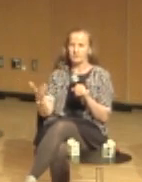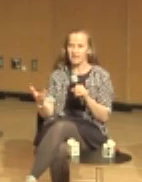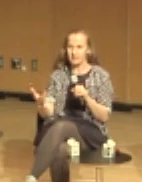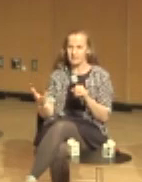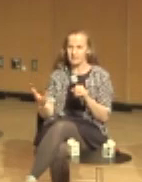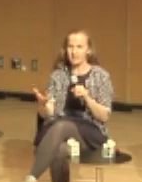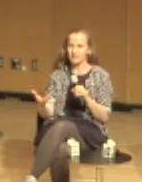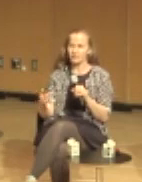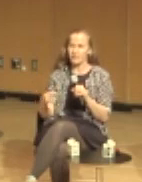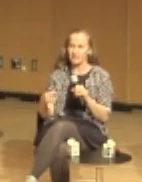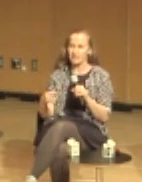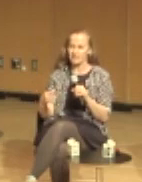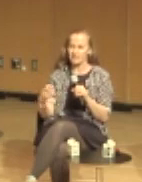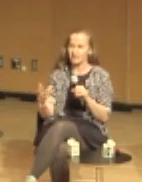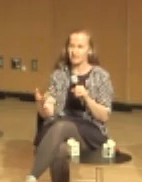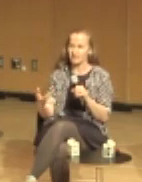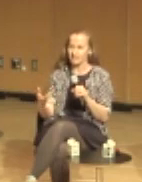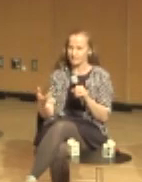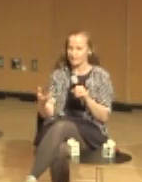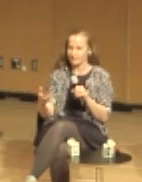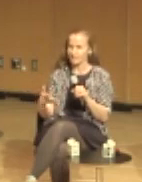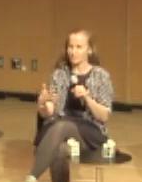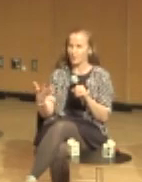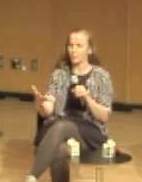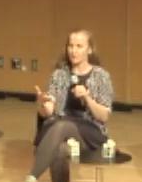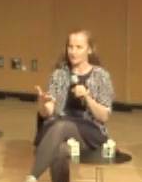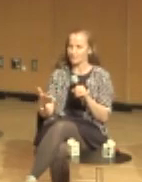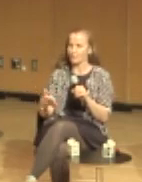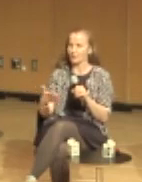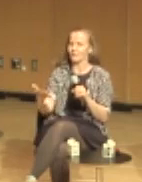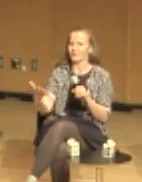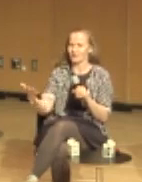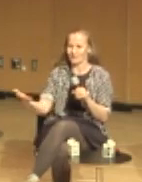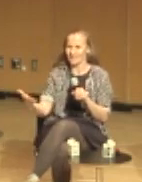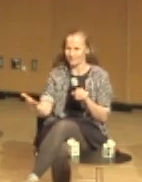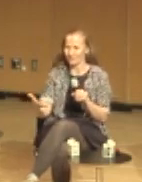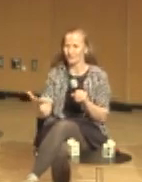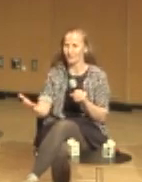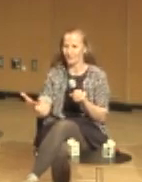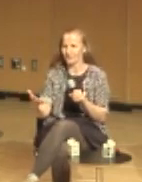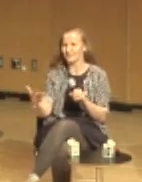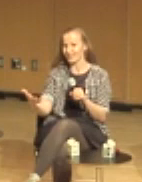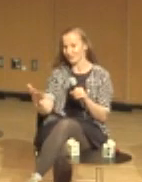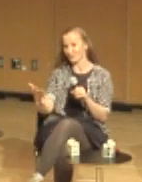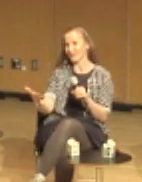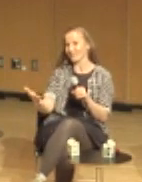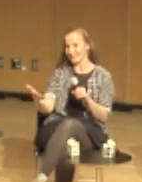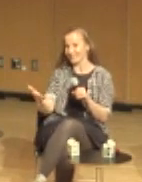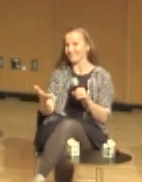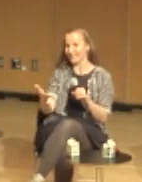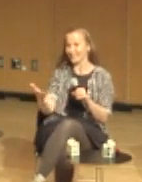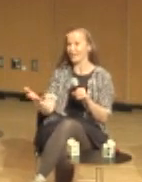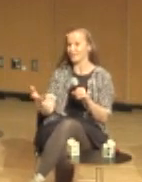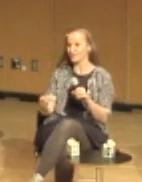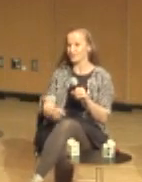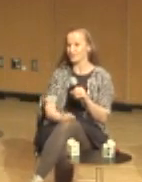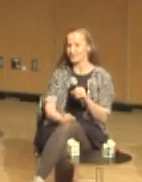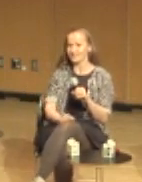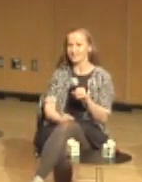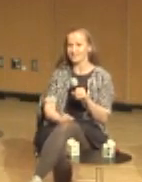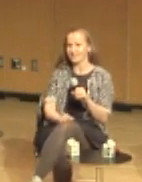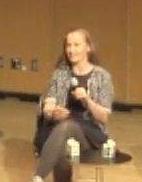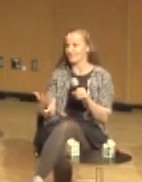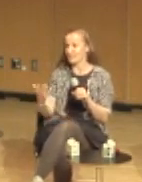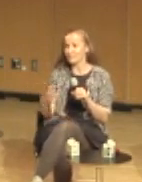so it's tend it tends to be actually a lot of poets who become successful in Norway tend to write in that language